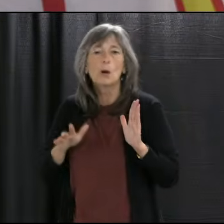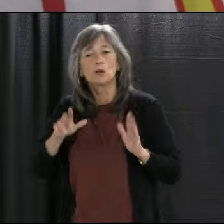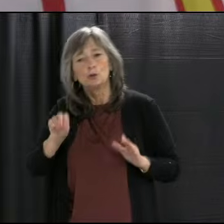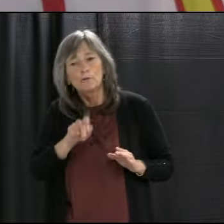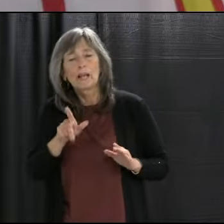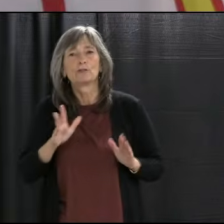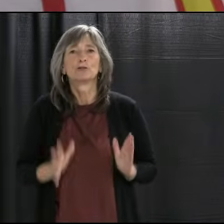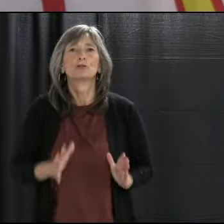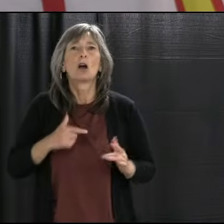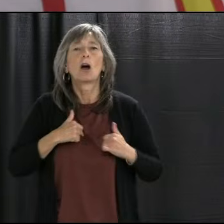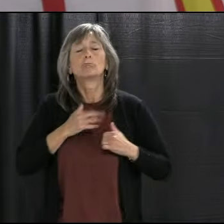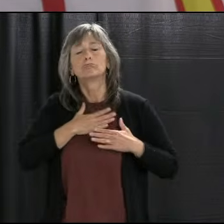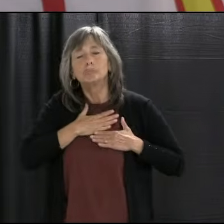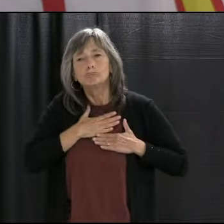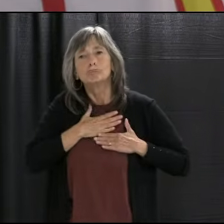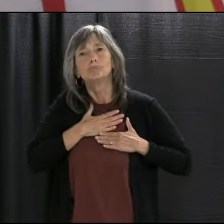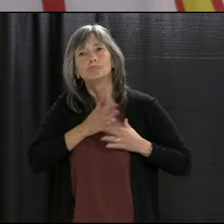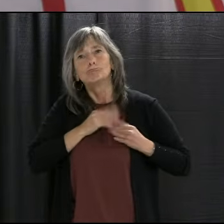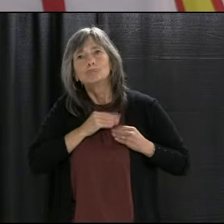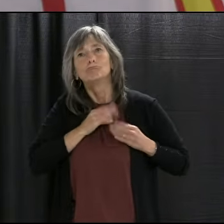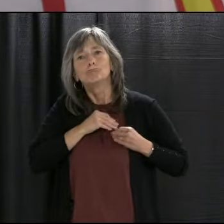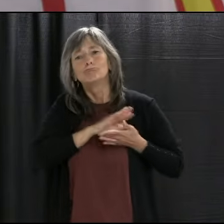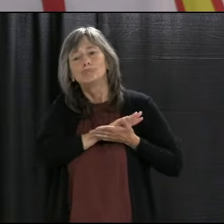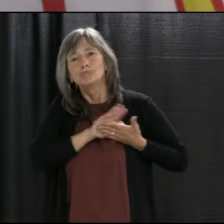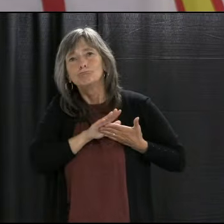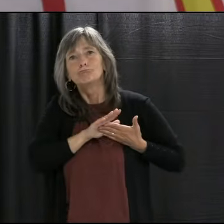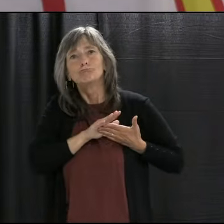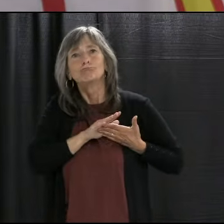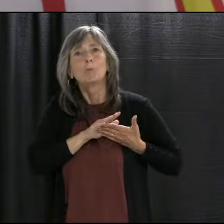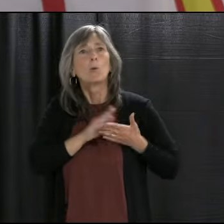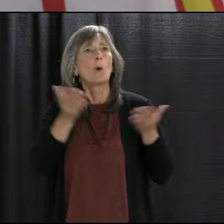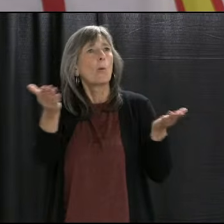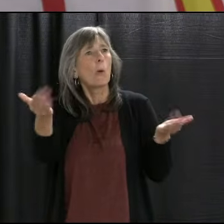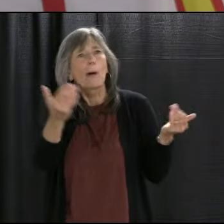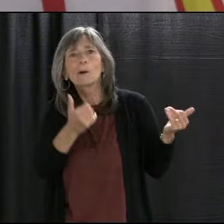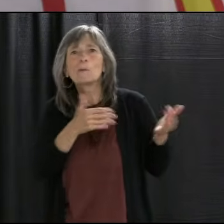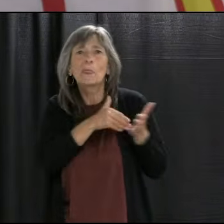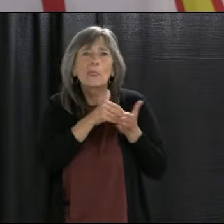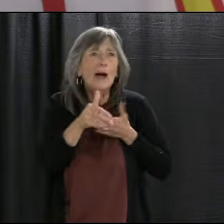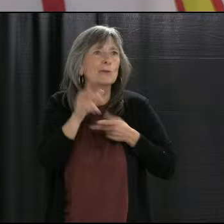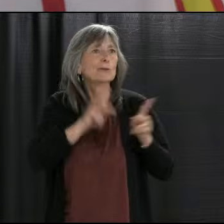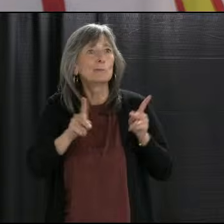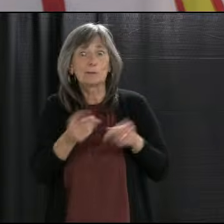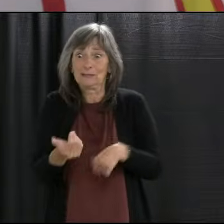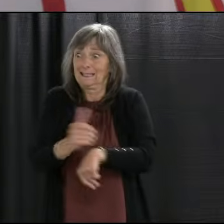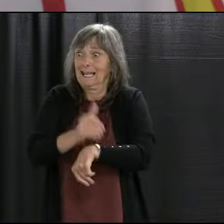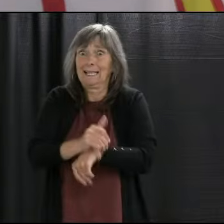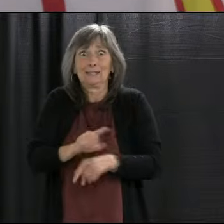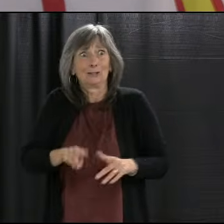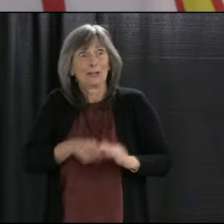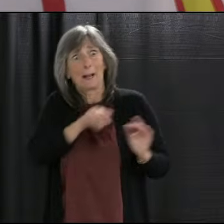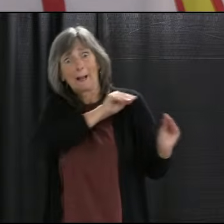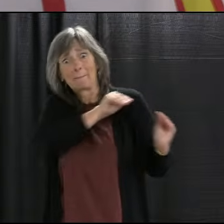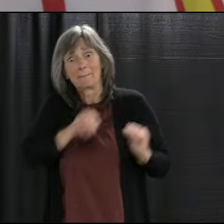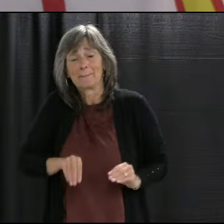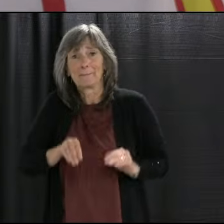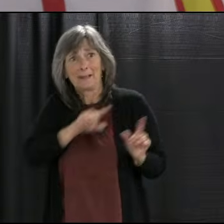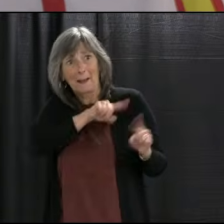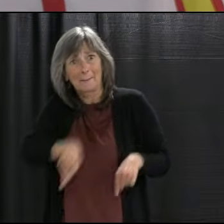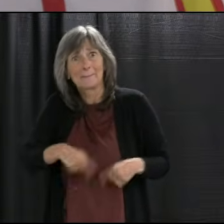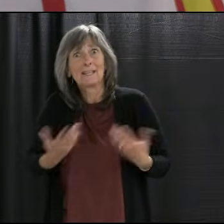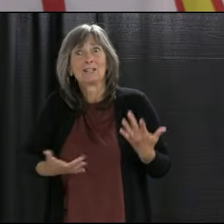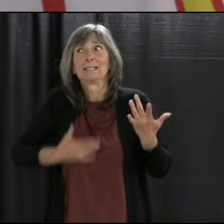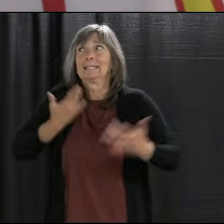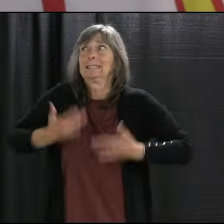most welcoming people on earth. We're welcoming thousands of athletes and volunteers from across the country tonight. And I can tell you they couldn't be